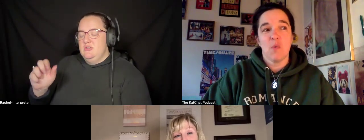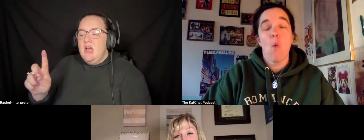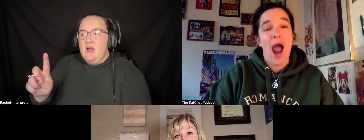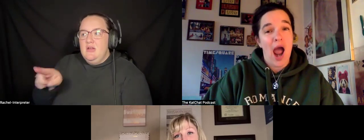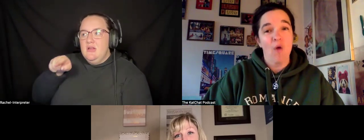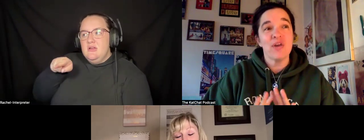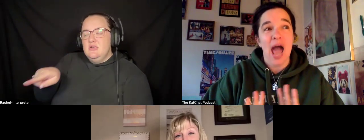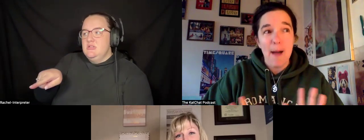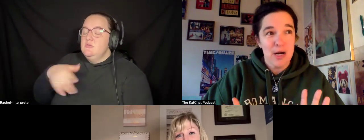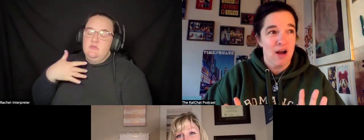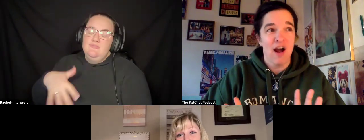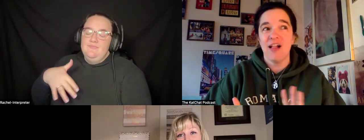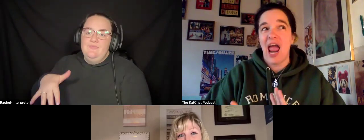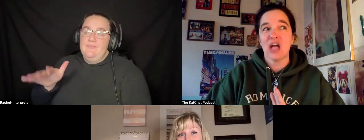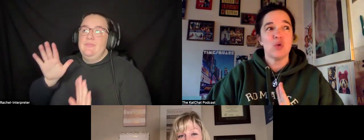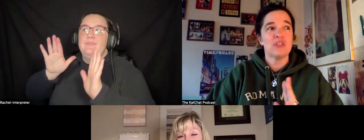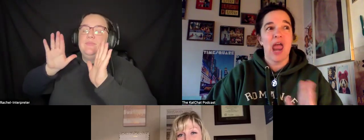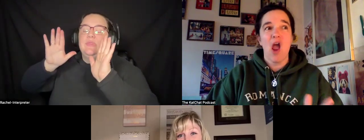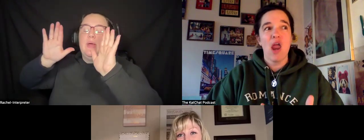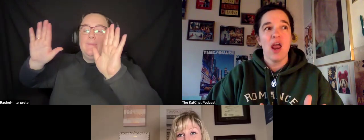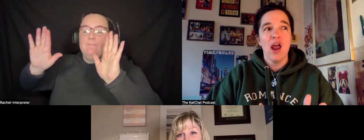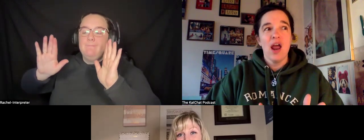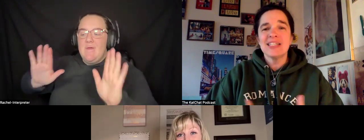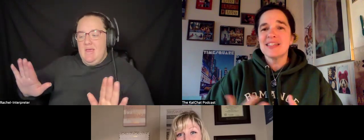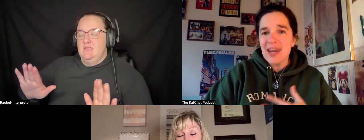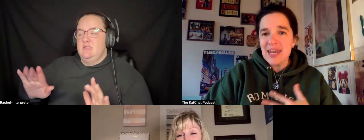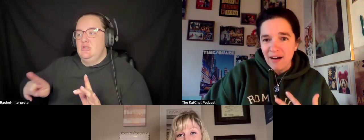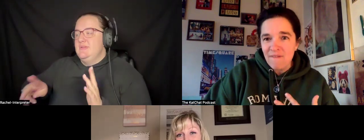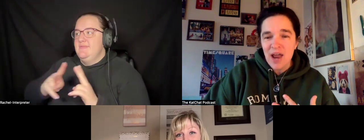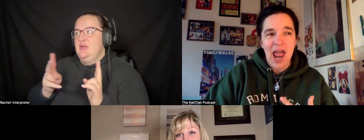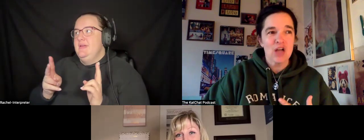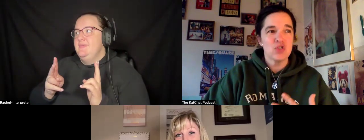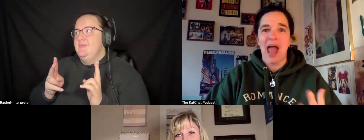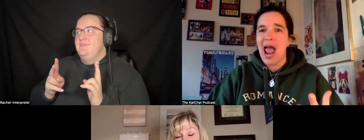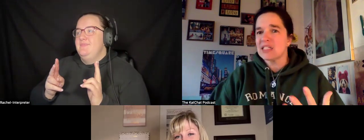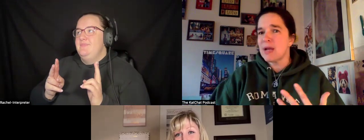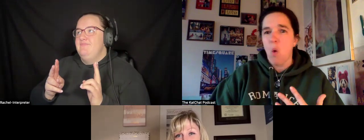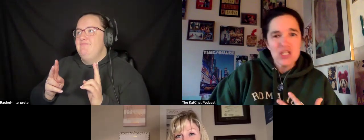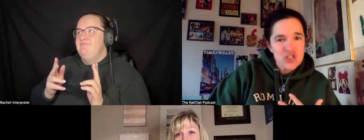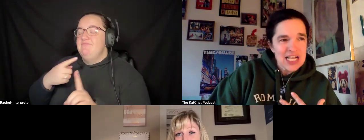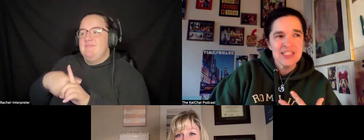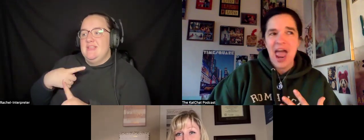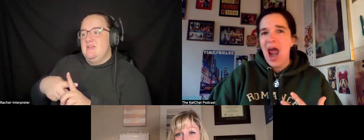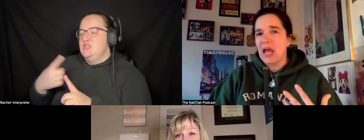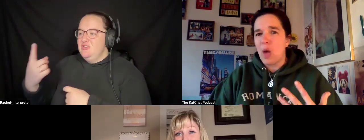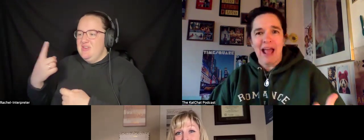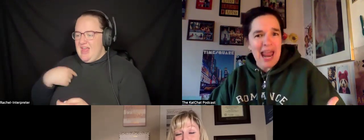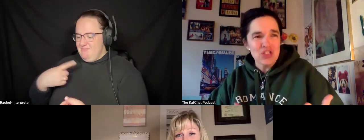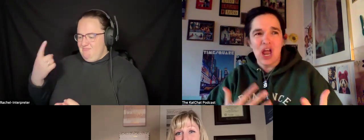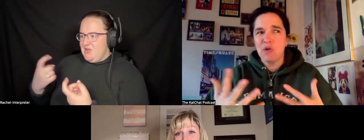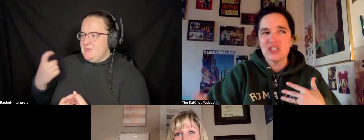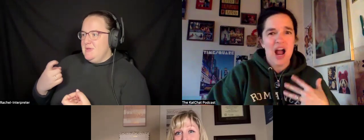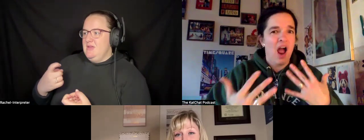just wow, phenomenal, and she was very tentative, and she would ask me questions, and I